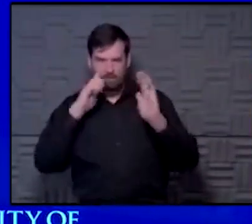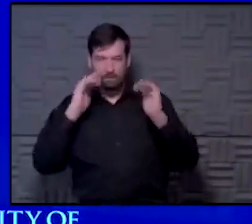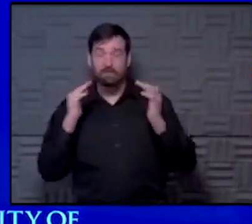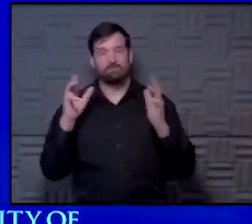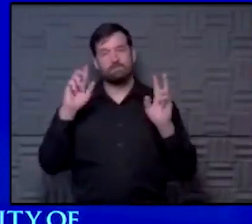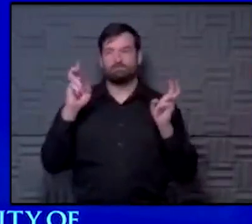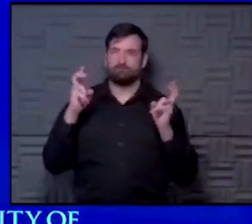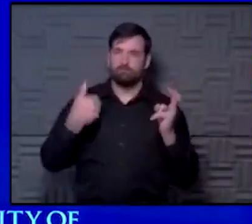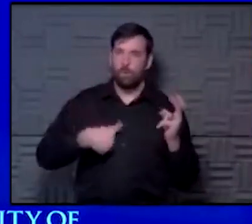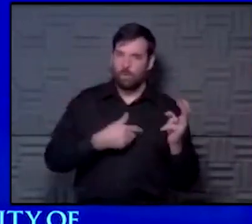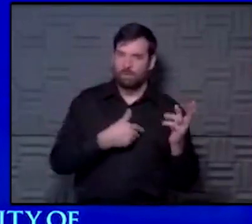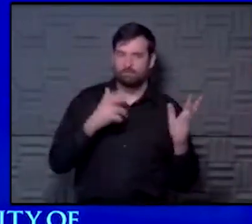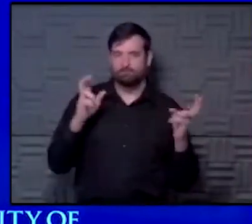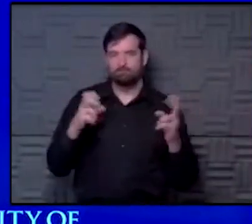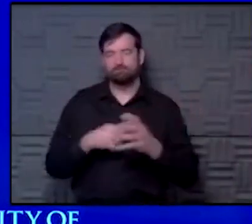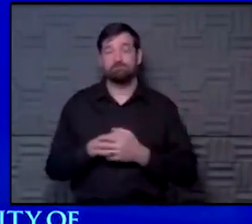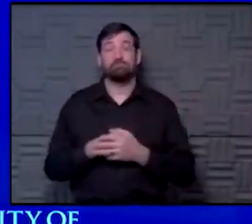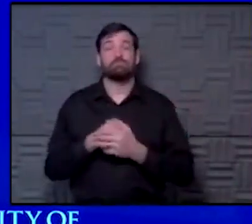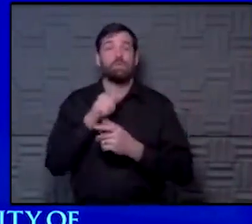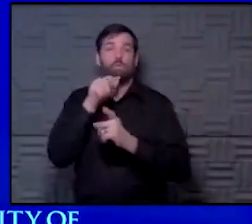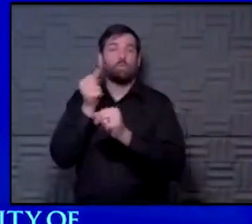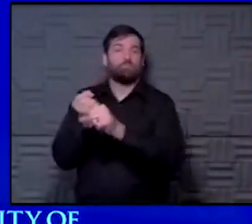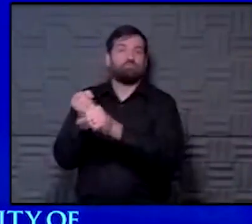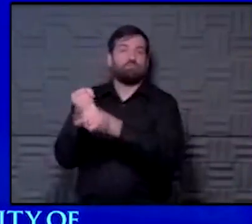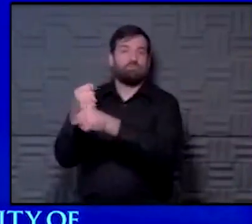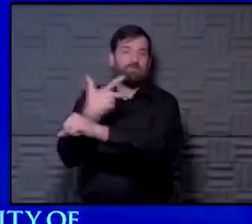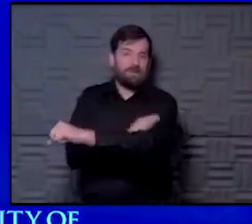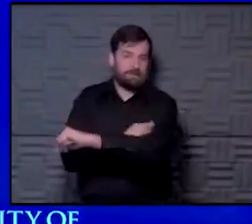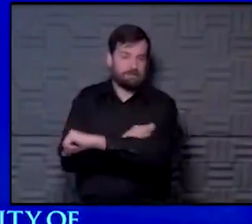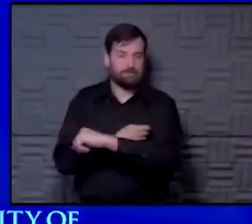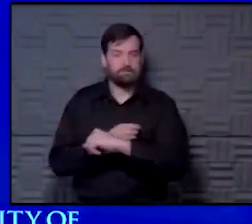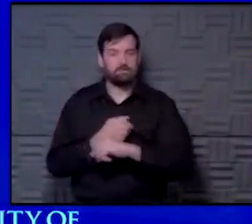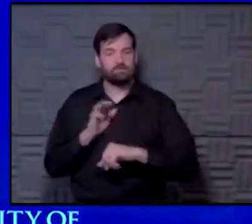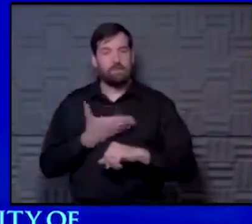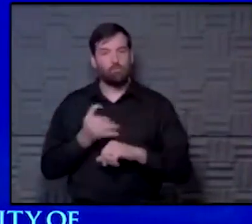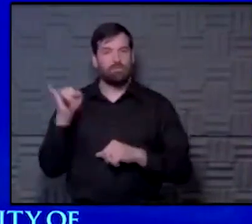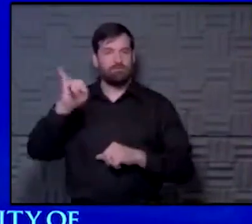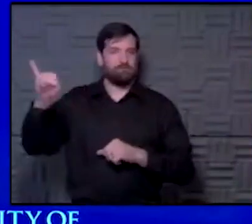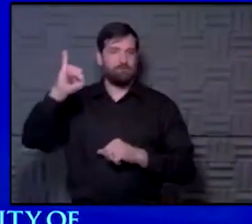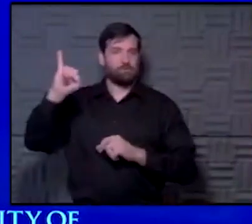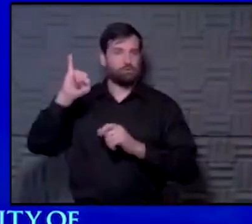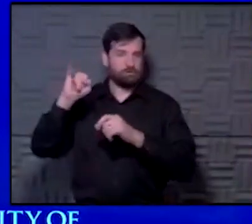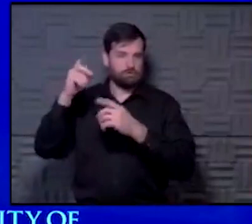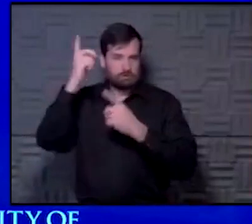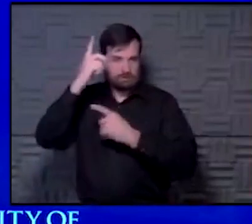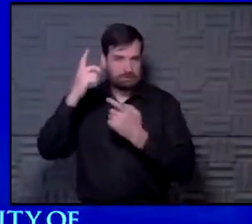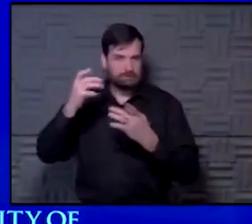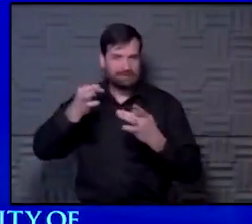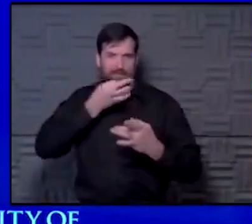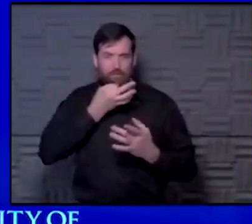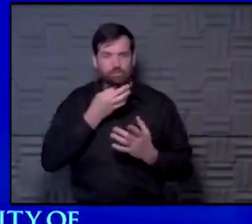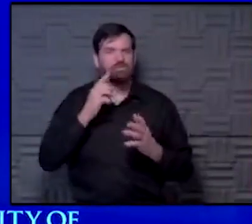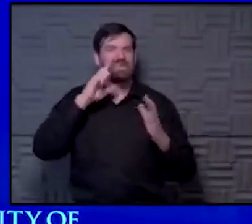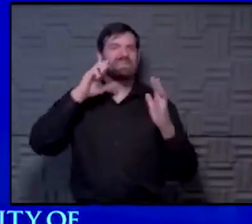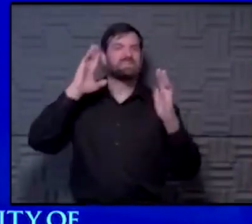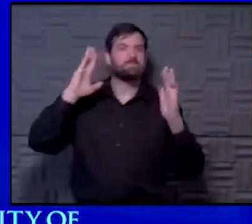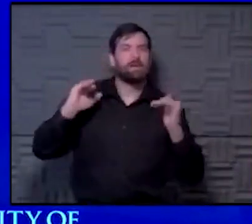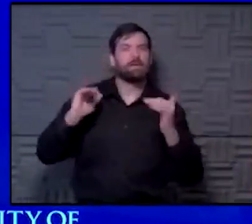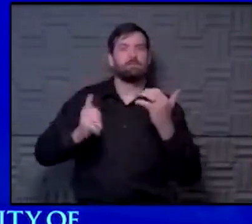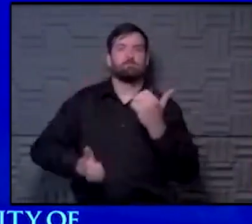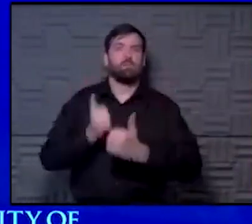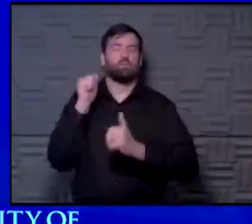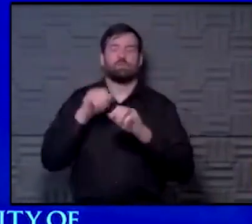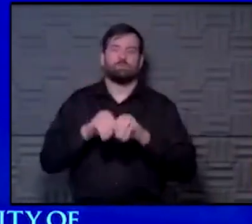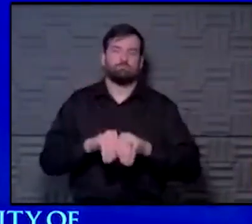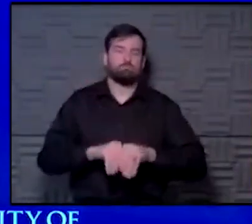we, the vaccine manufacturers and our infectious disease experts think are very likely to be the diseases, the